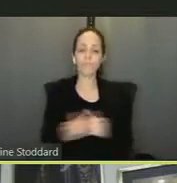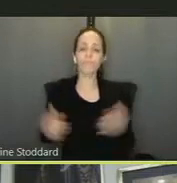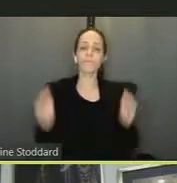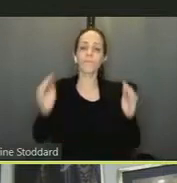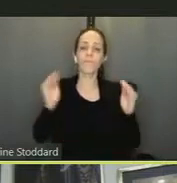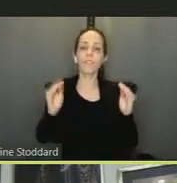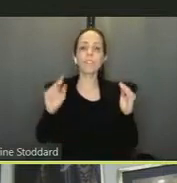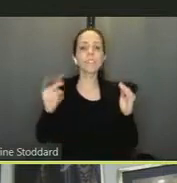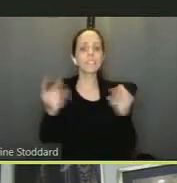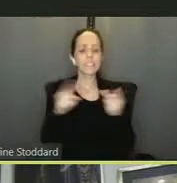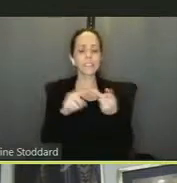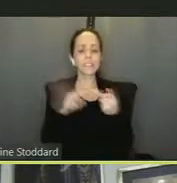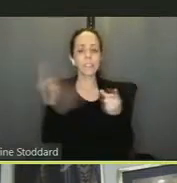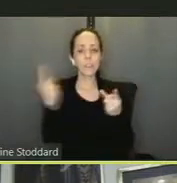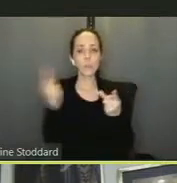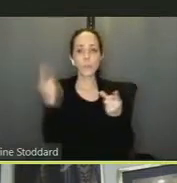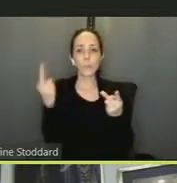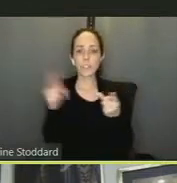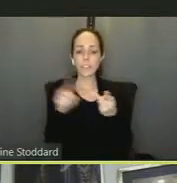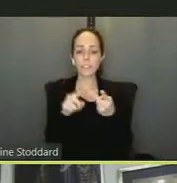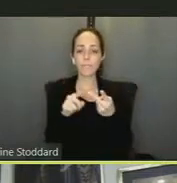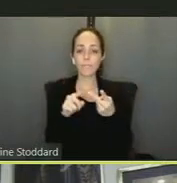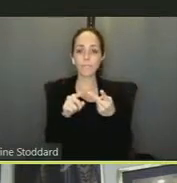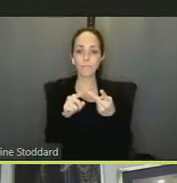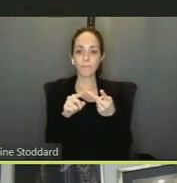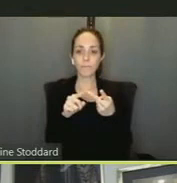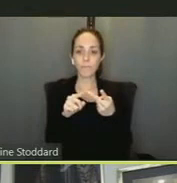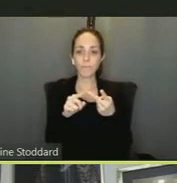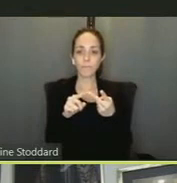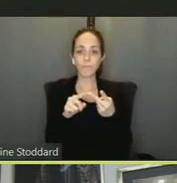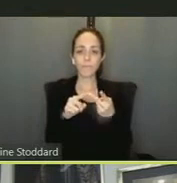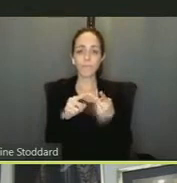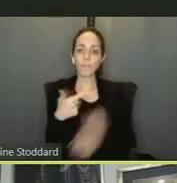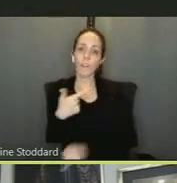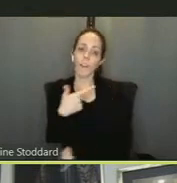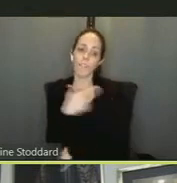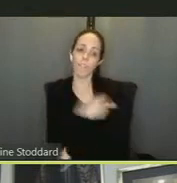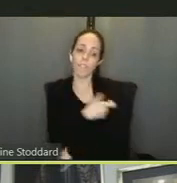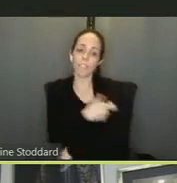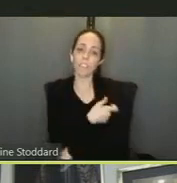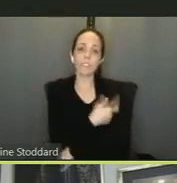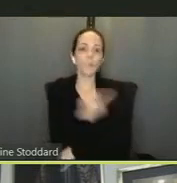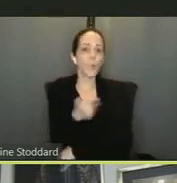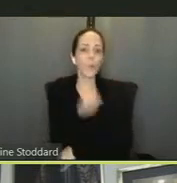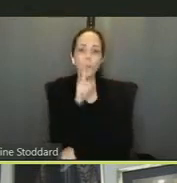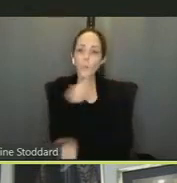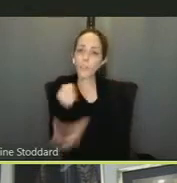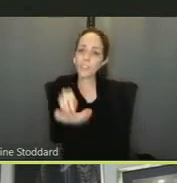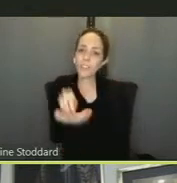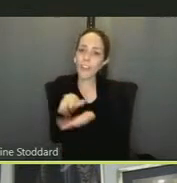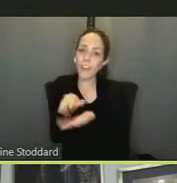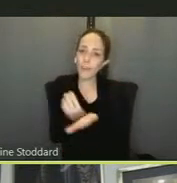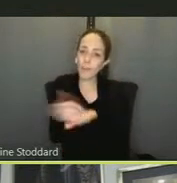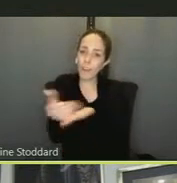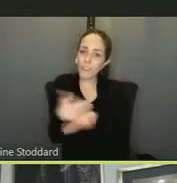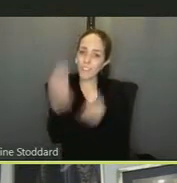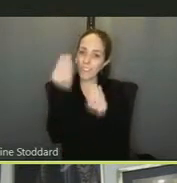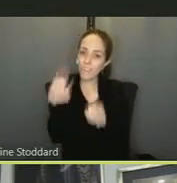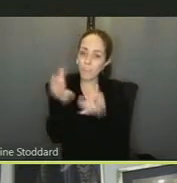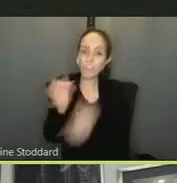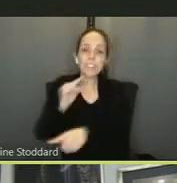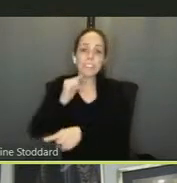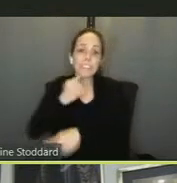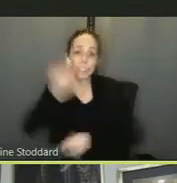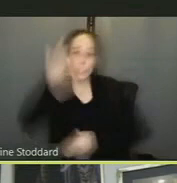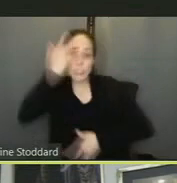the vaccine trials really only focused on measuring severe disease and death. So they didn't measure if someone got